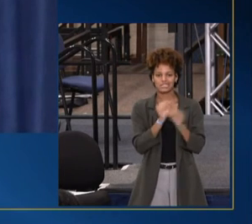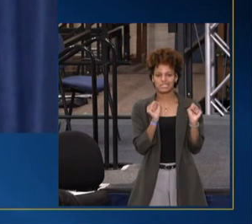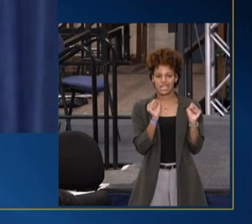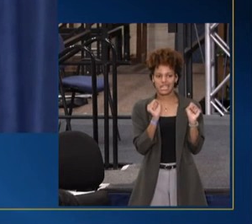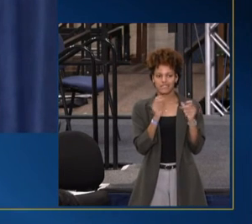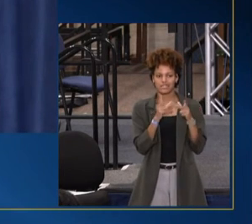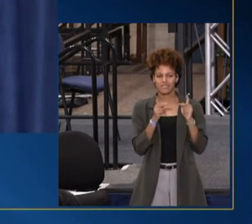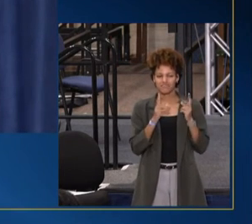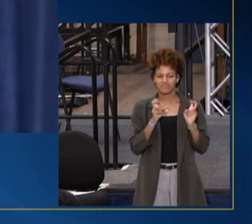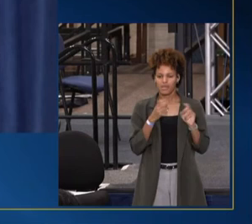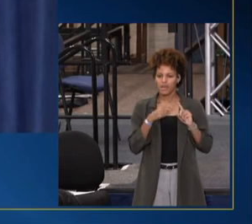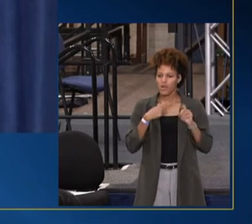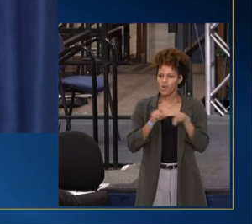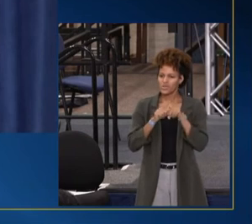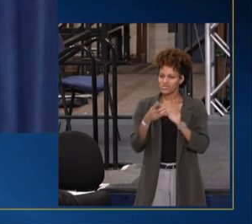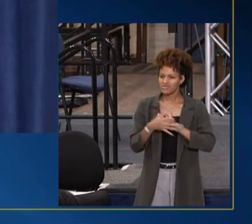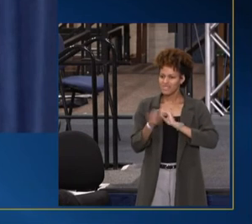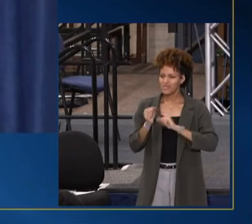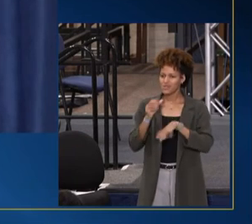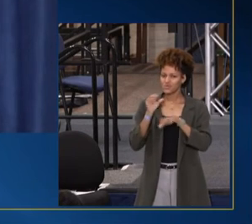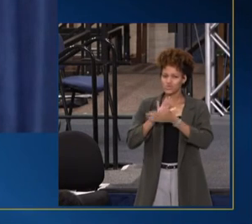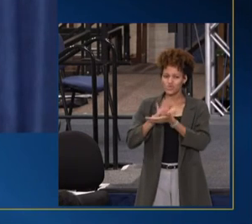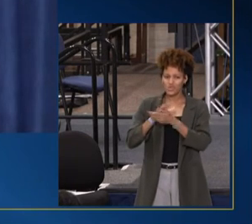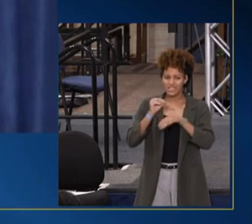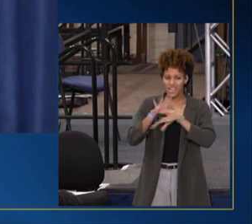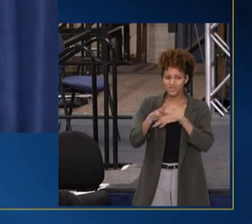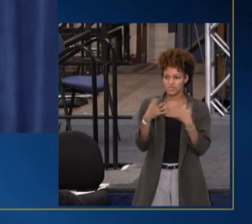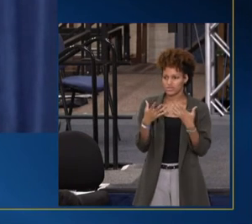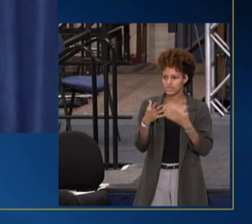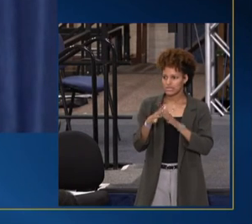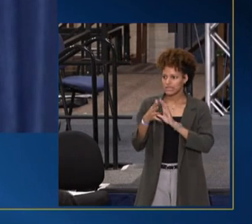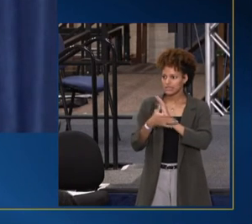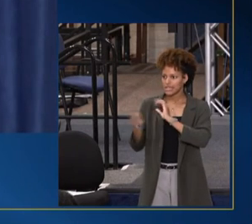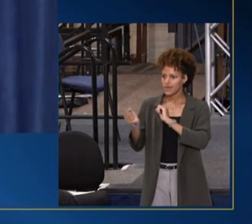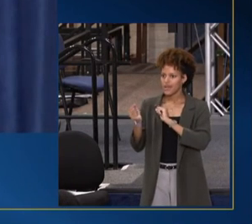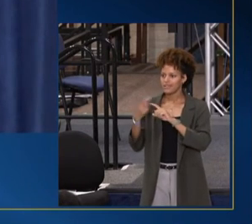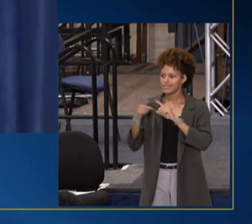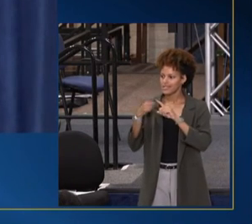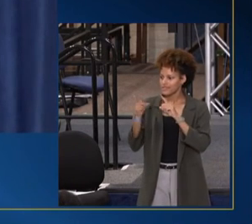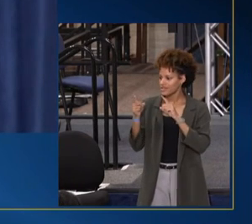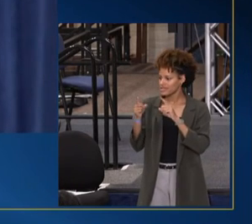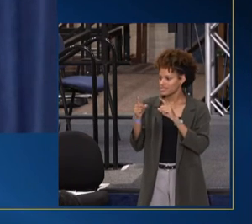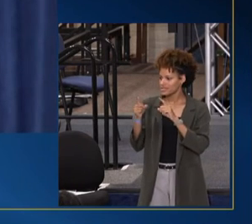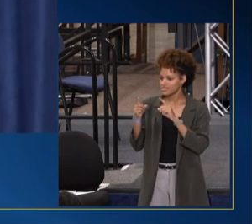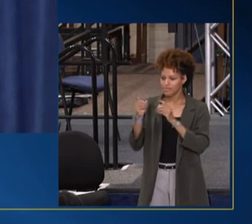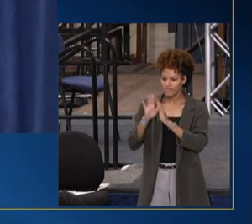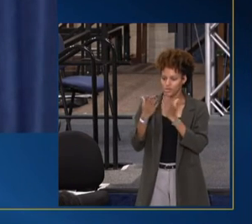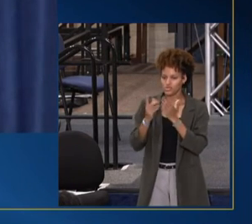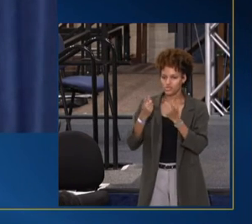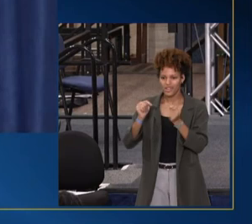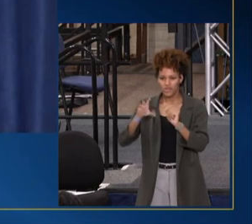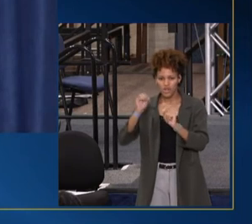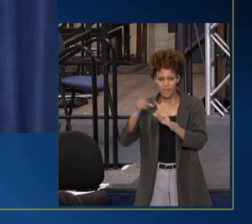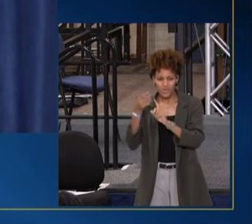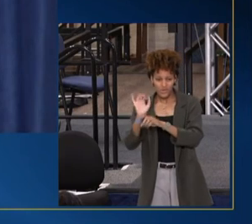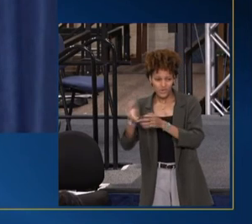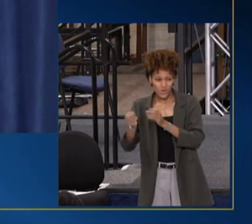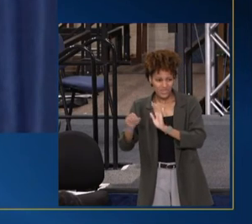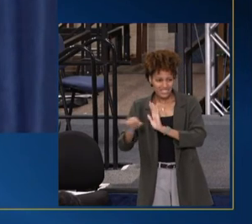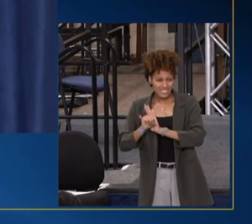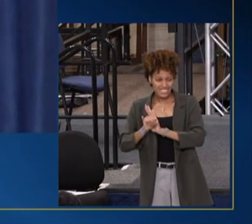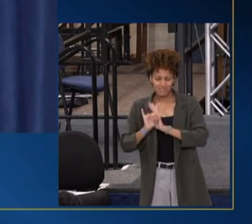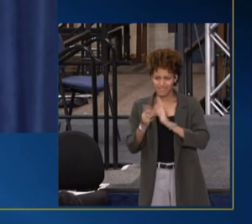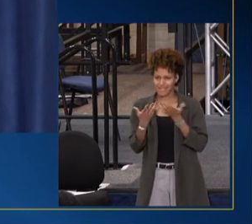school counselors, taking away the ability to learn in school health classes about your identity. Or if it's something like a sports